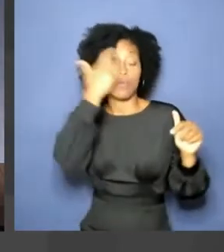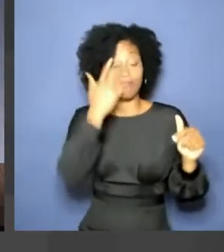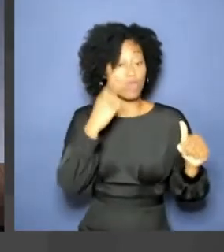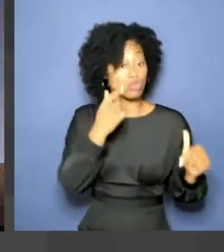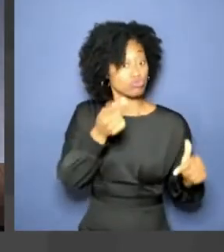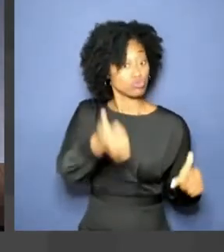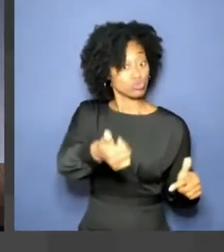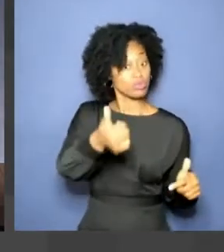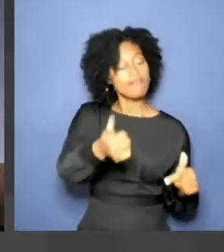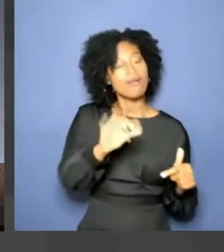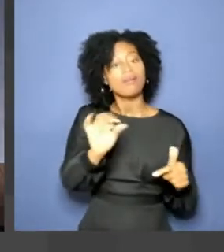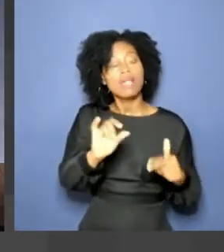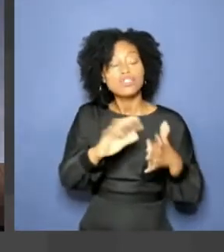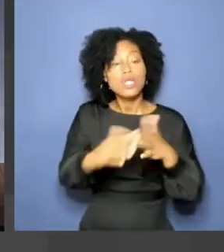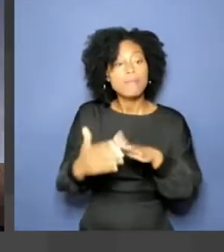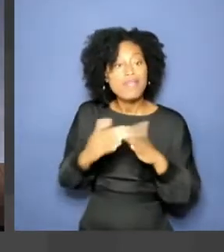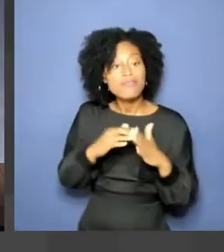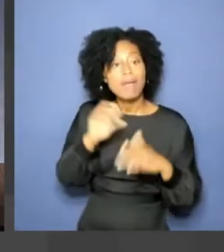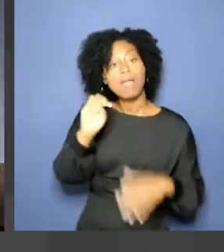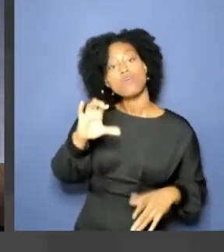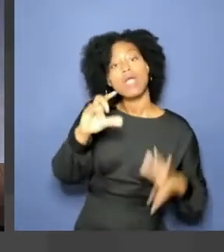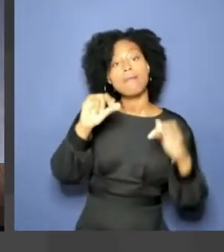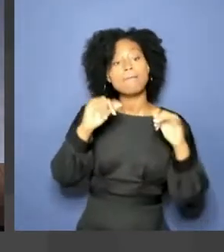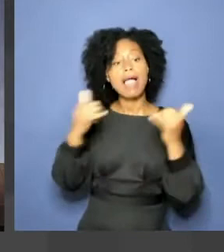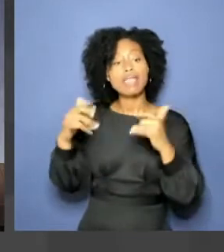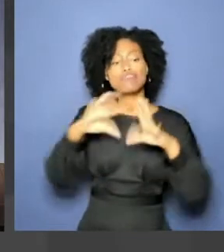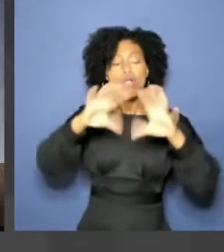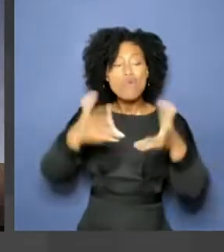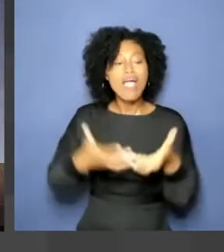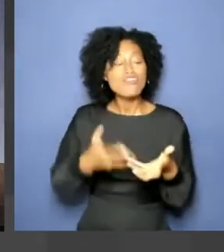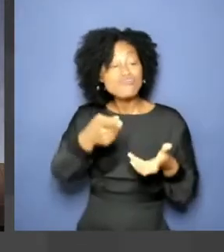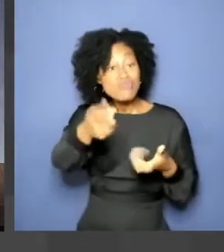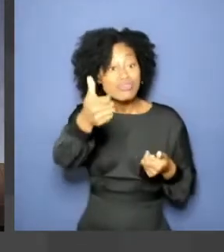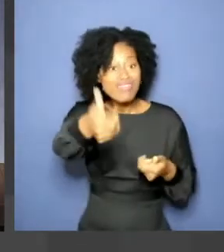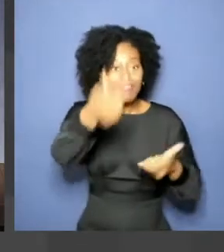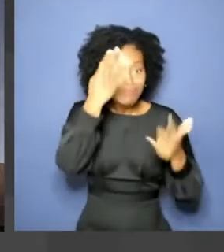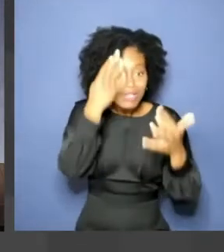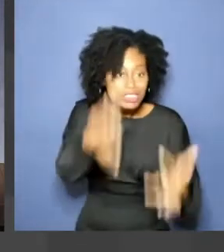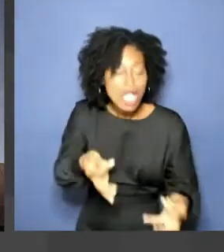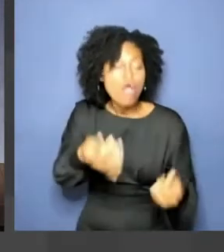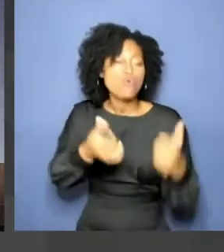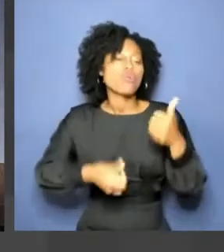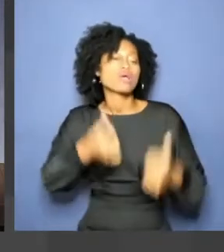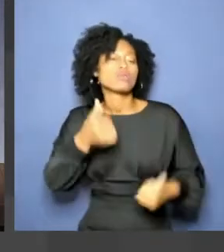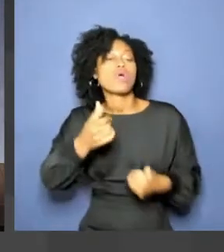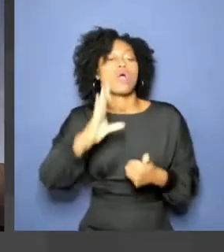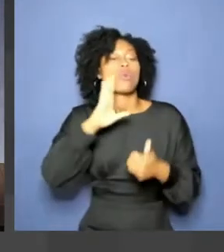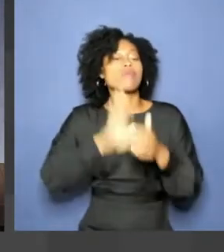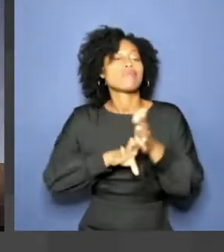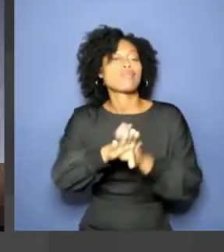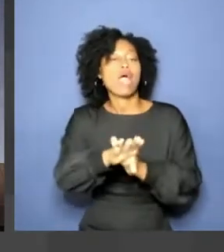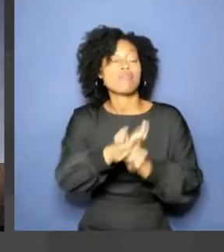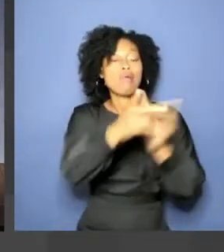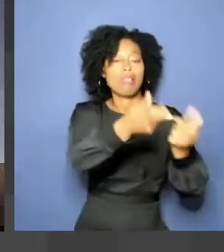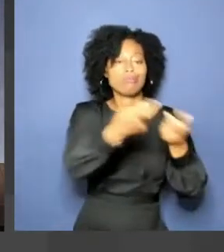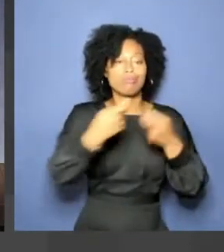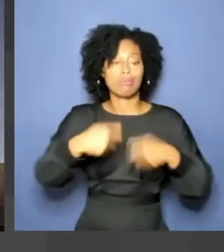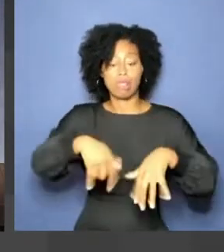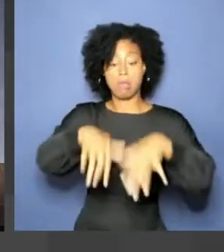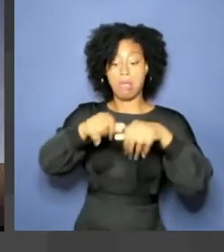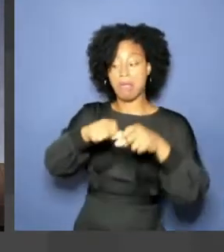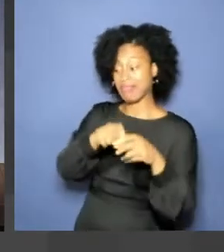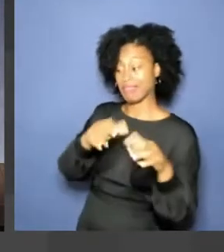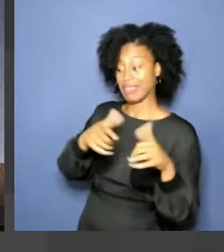of Minecraft players around the world, get to decide which one gets further developed and brought into the game in a future